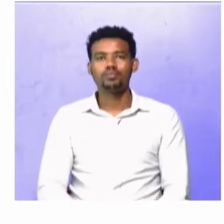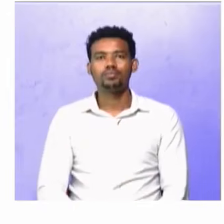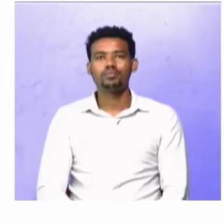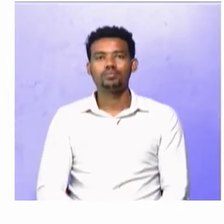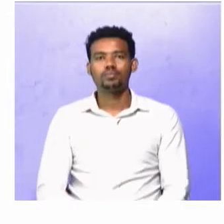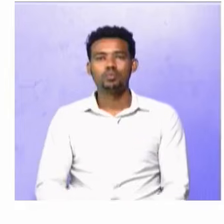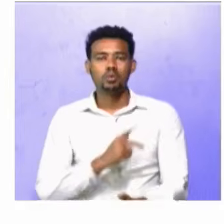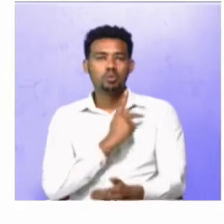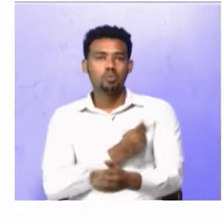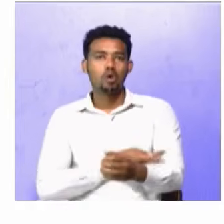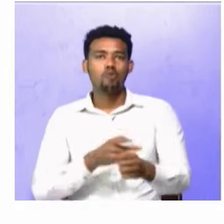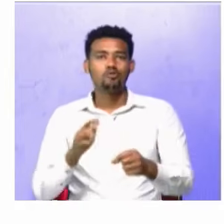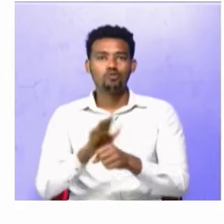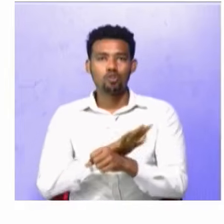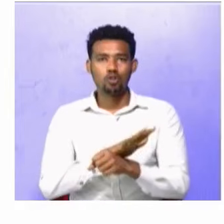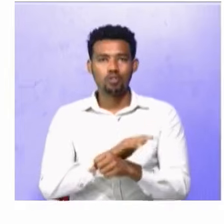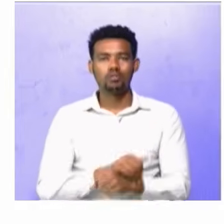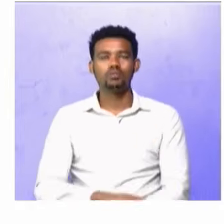powerful.